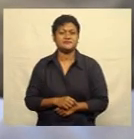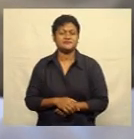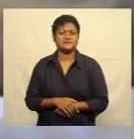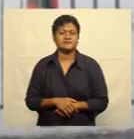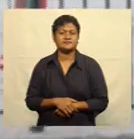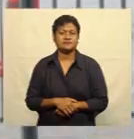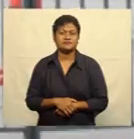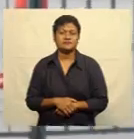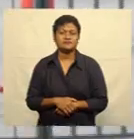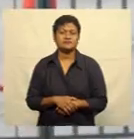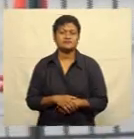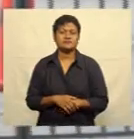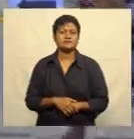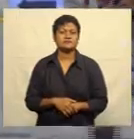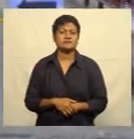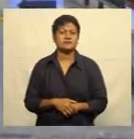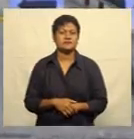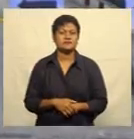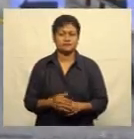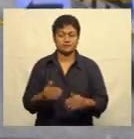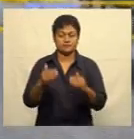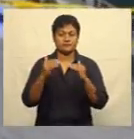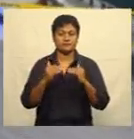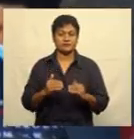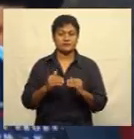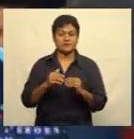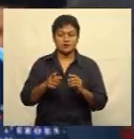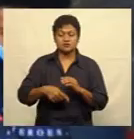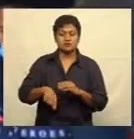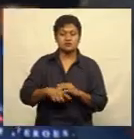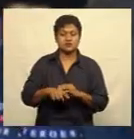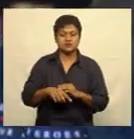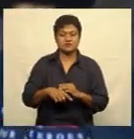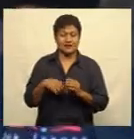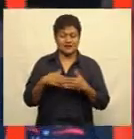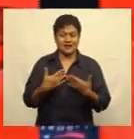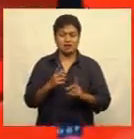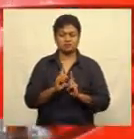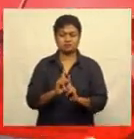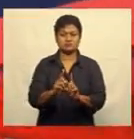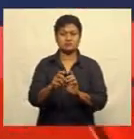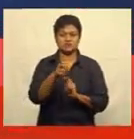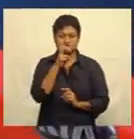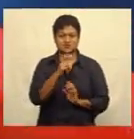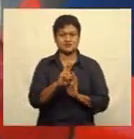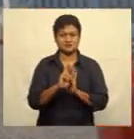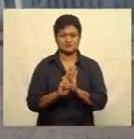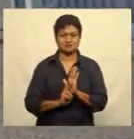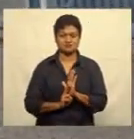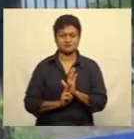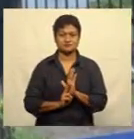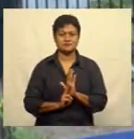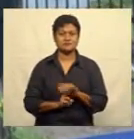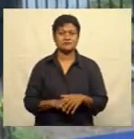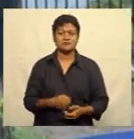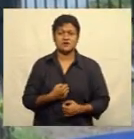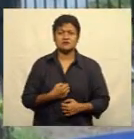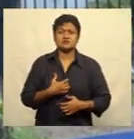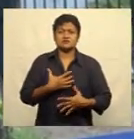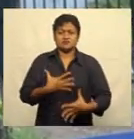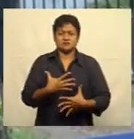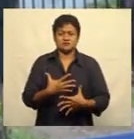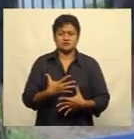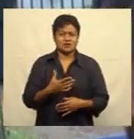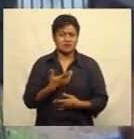News. Up ahead, capital city enforces strict measures. And shocking revelations in alleged